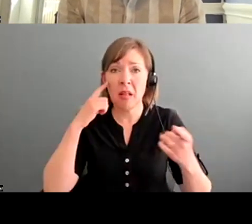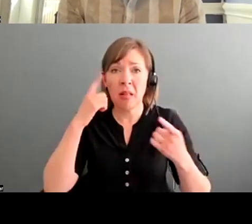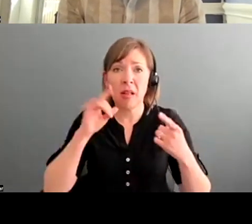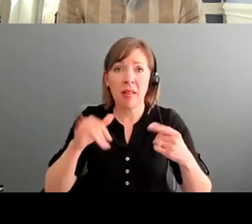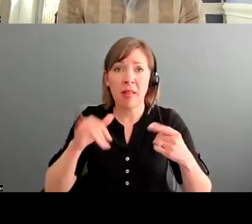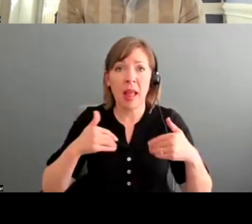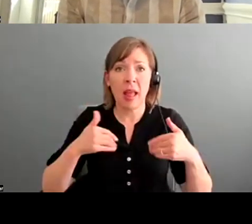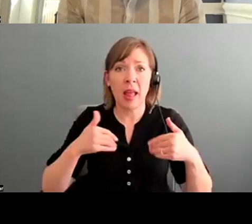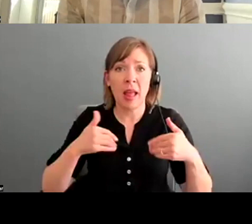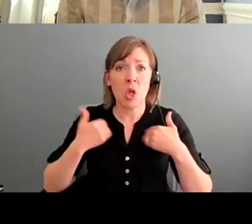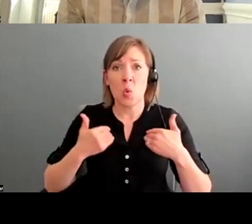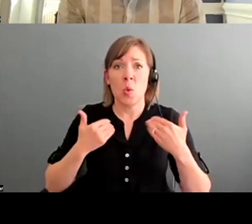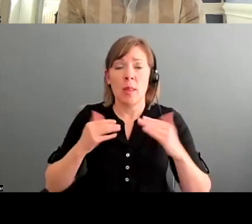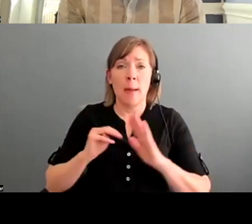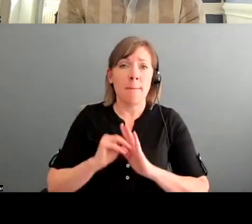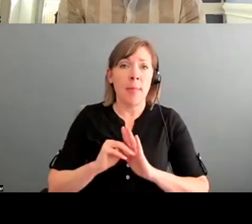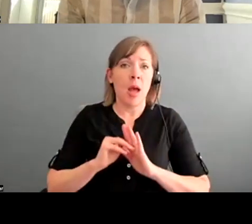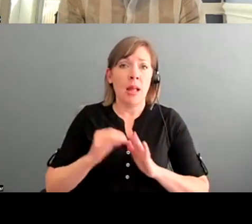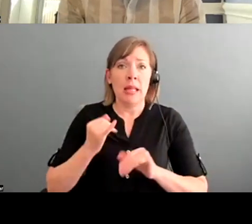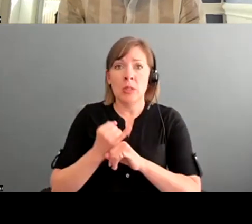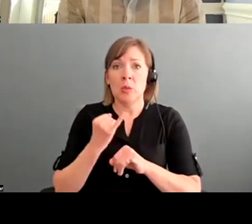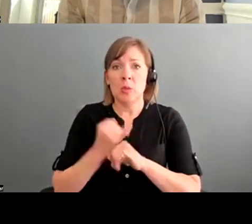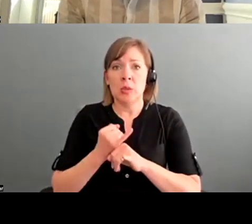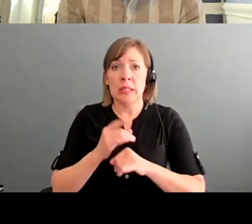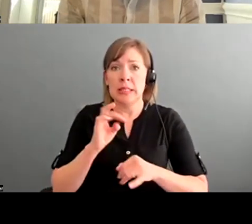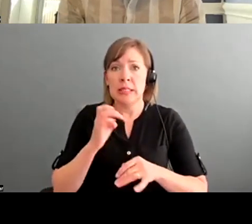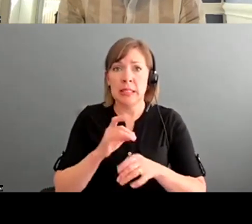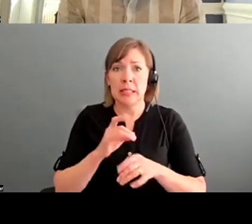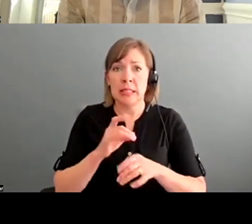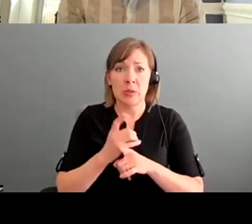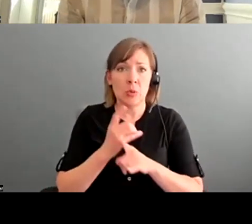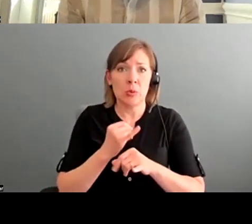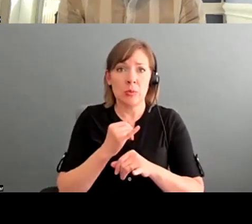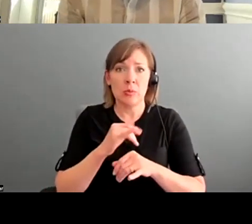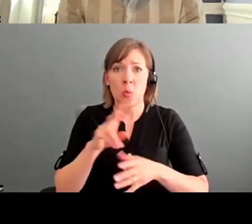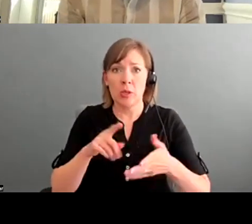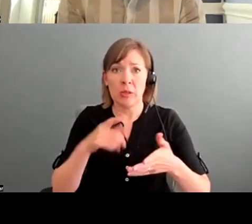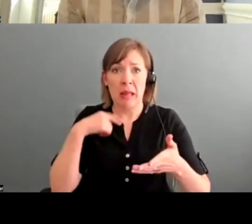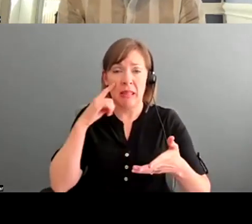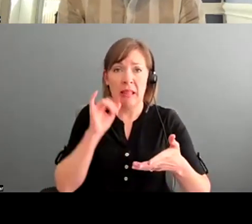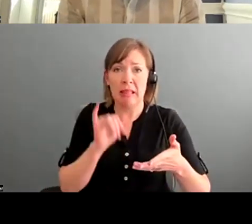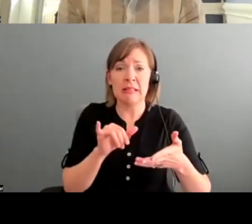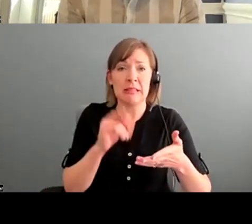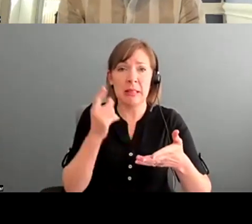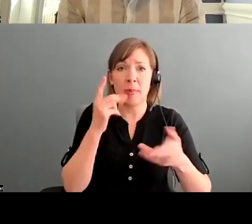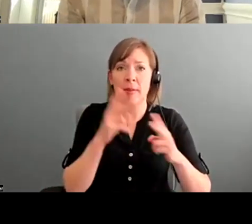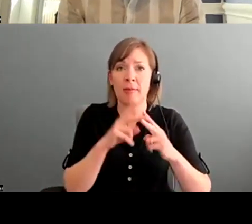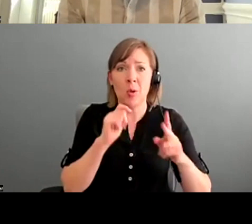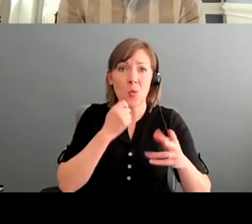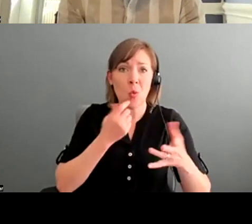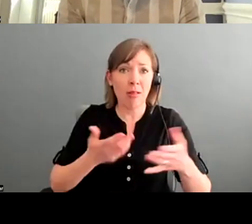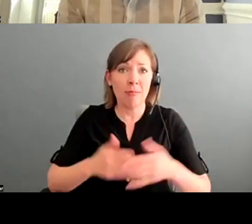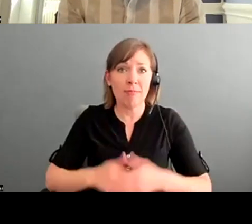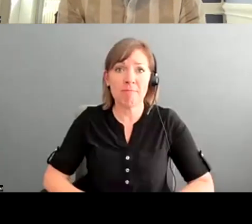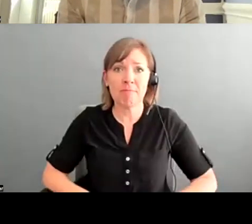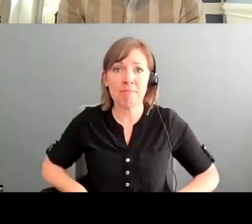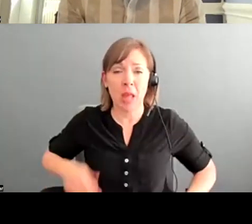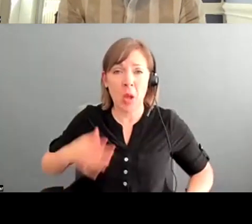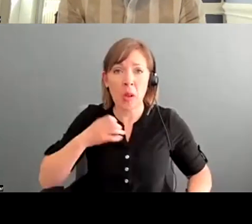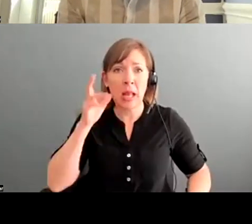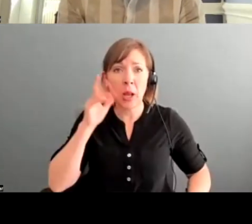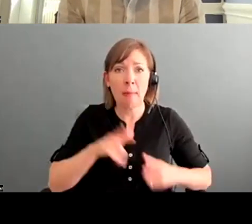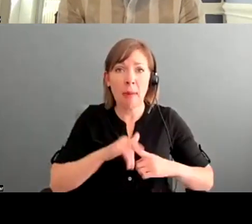youth model deinstitutionalization question, I think this would be something very cool to hear